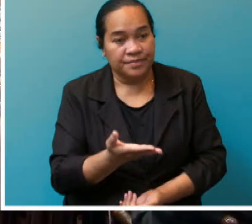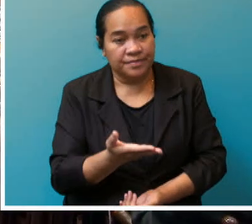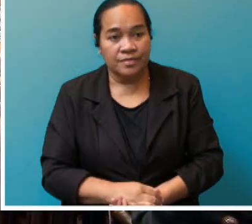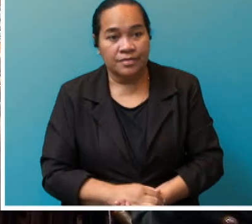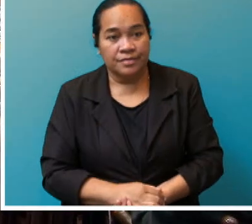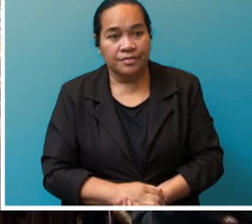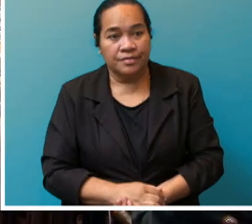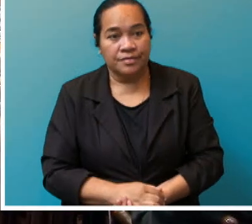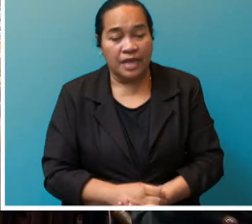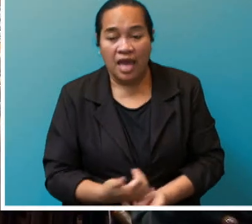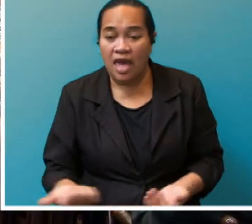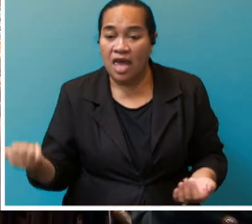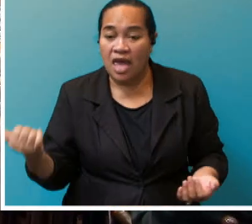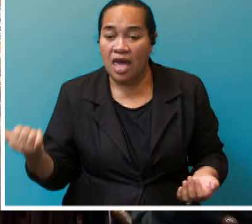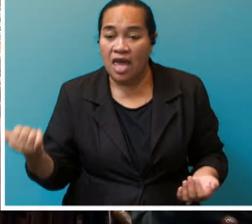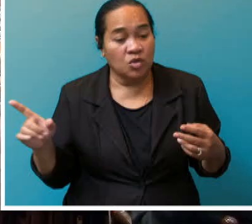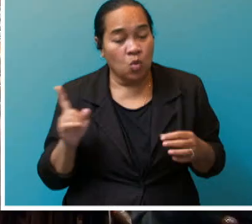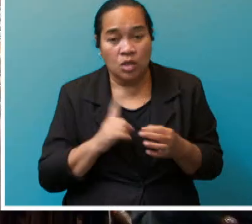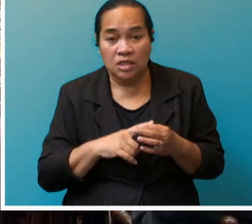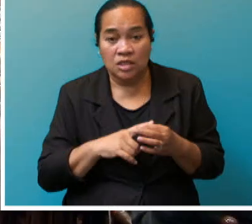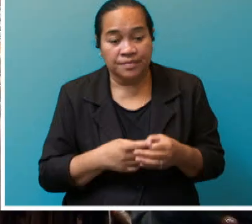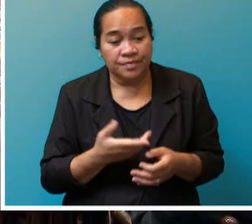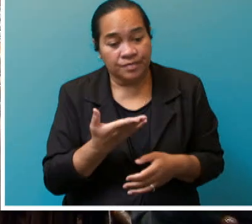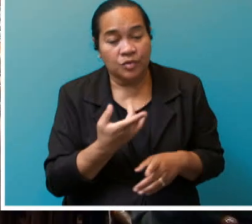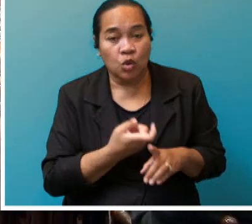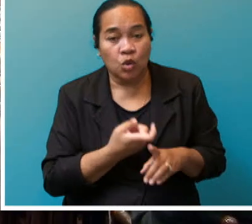Any supplementary, Honourable Koya? Yes, sir.